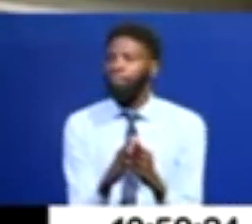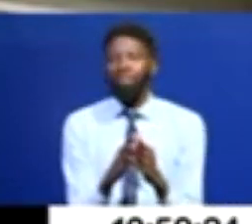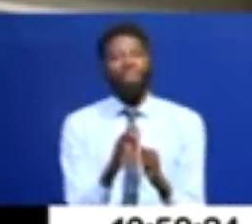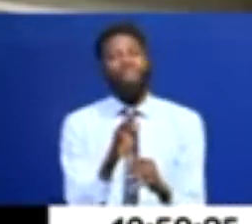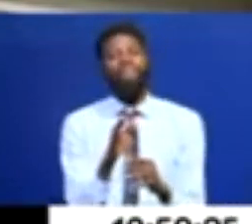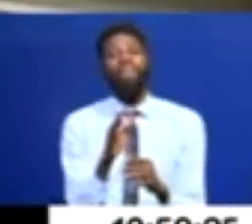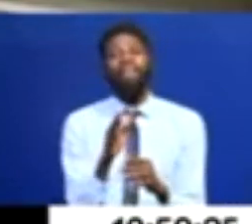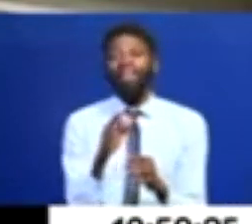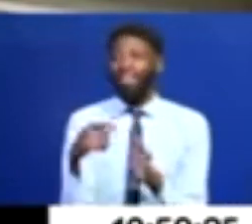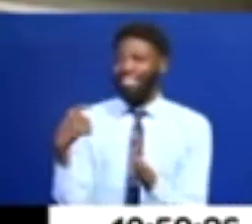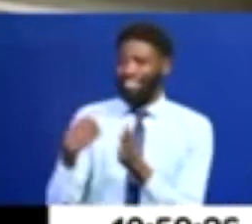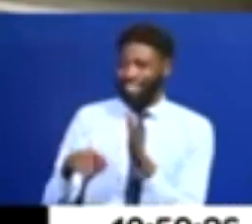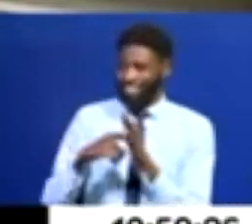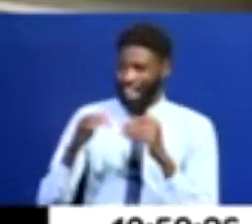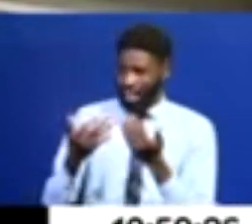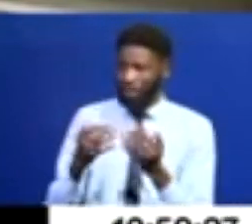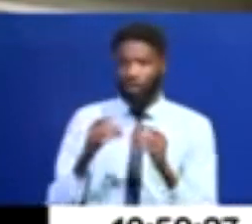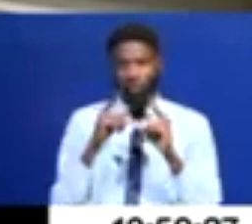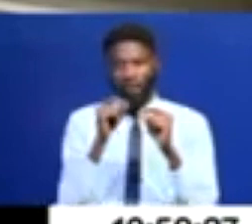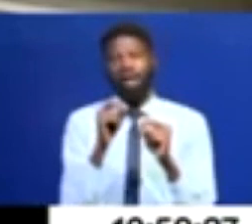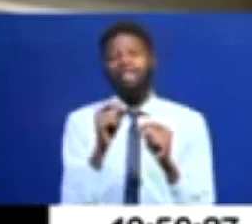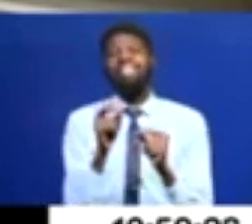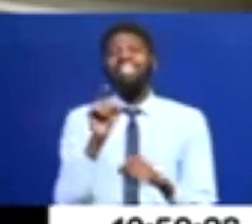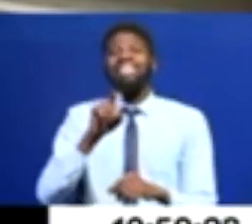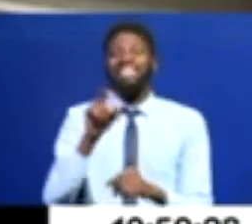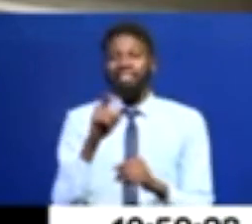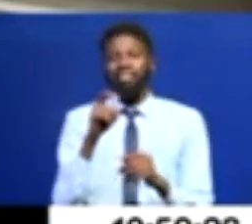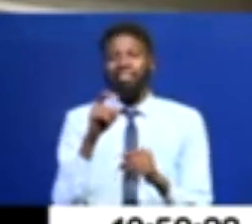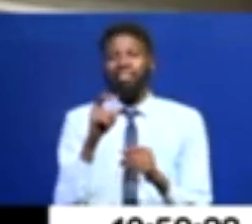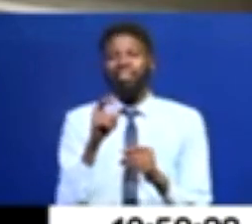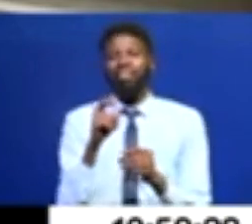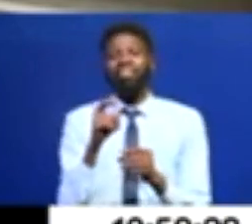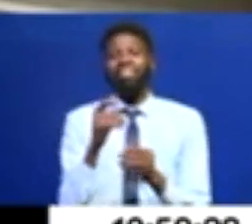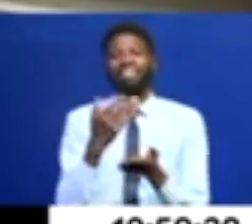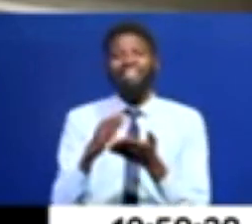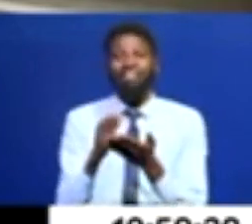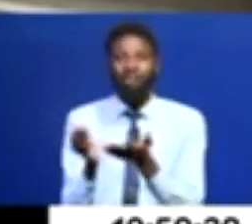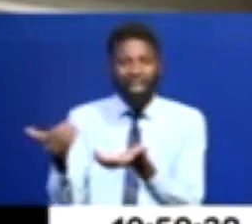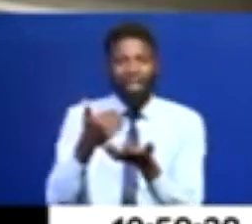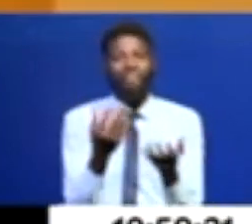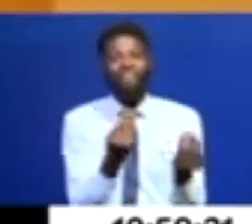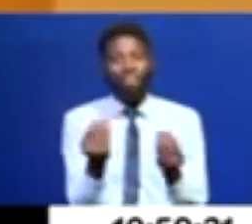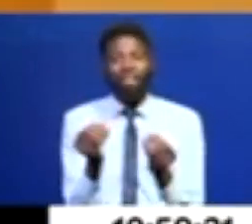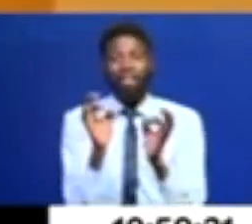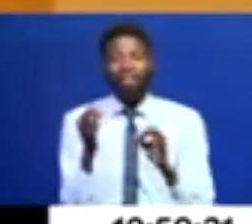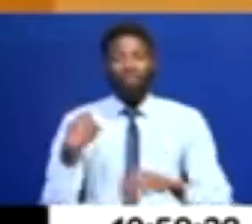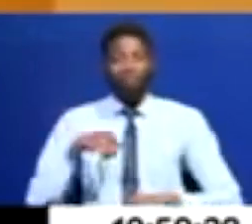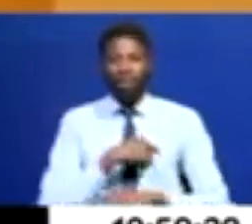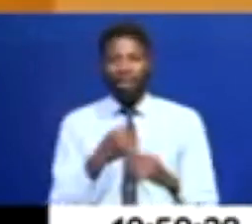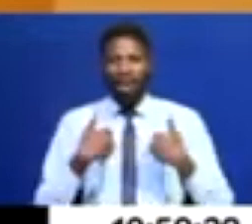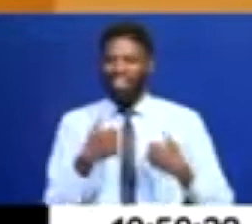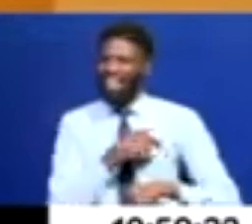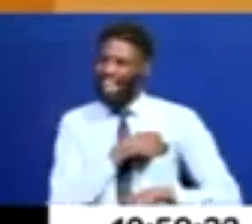of the canons of taxation is it should be as easy as possible to collect the rent. Mm-hmm. So in a situation where we have large agents that